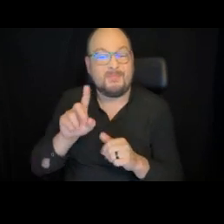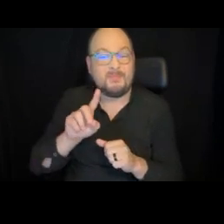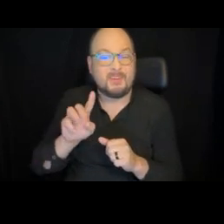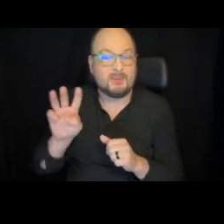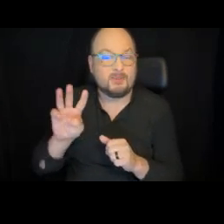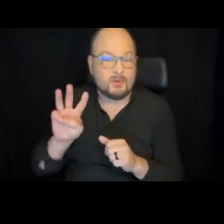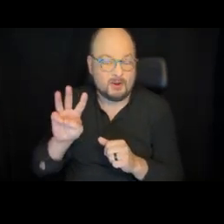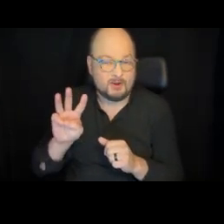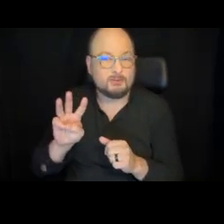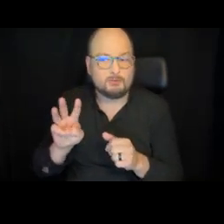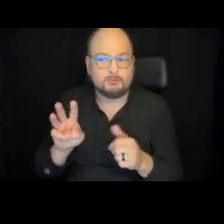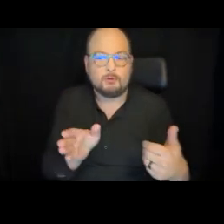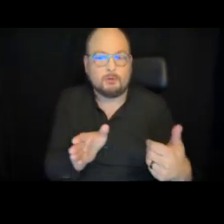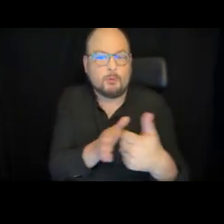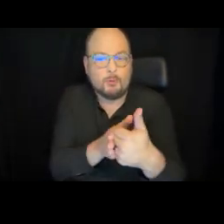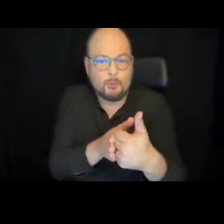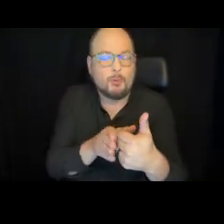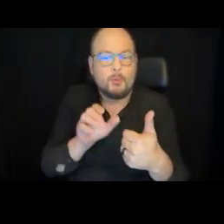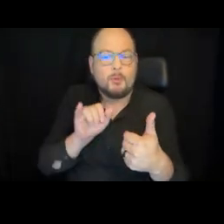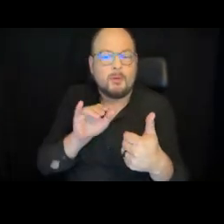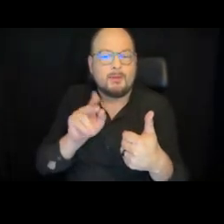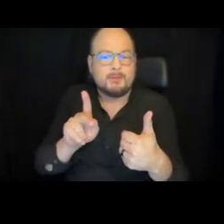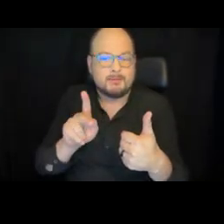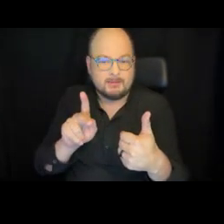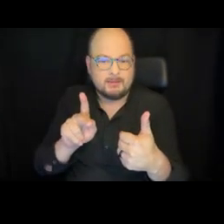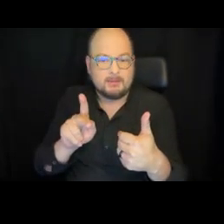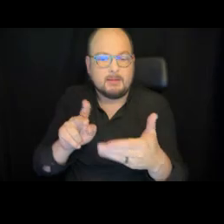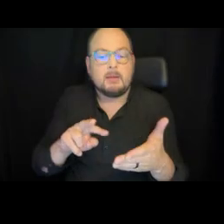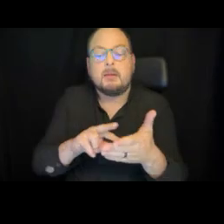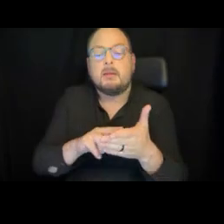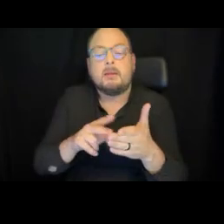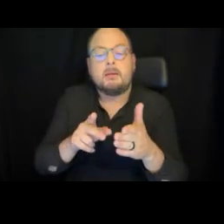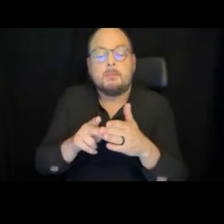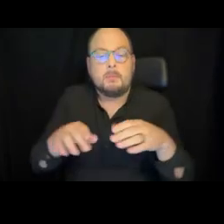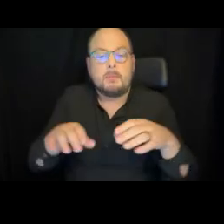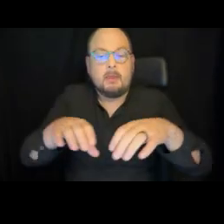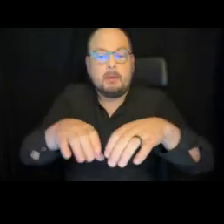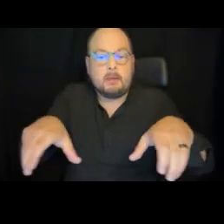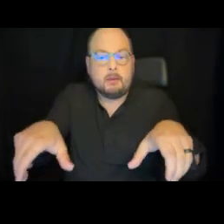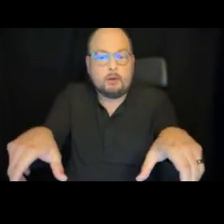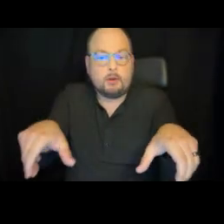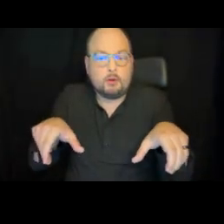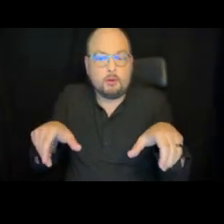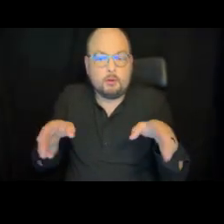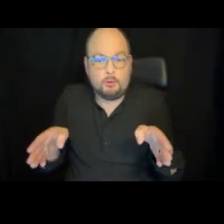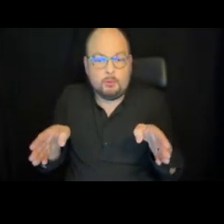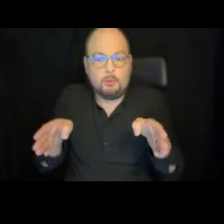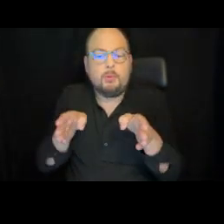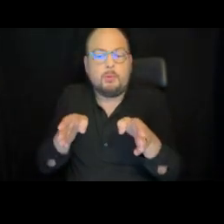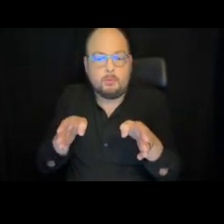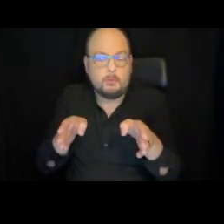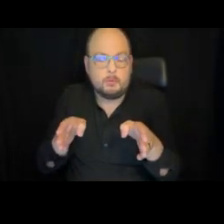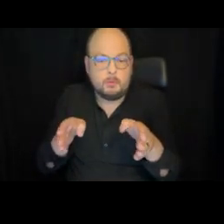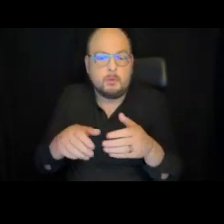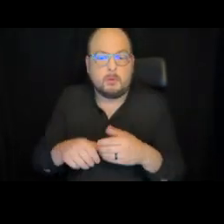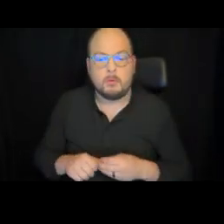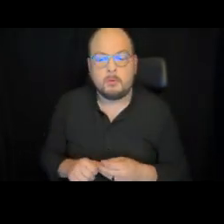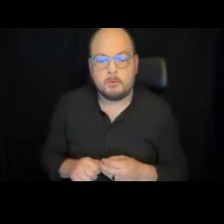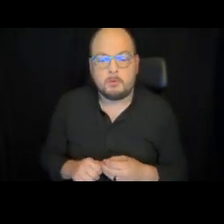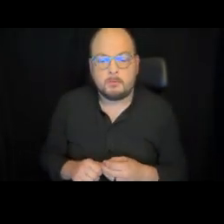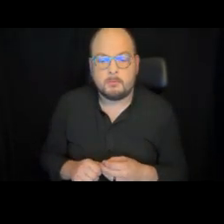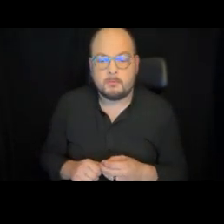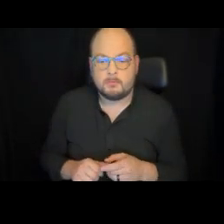the distance between the legs of the U. In the diagram shown, the refrigerator is pulled